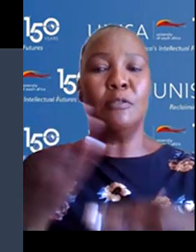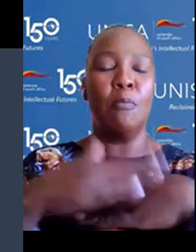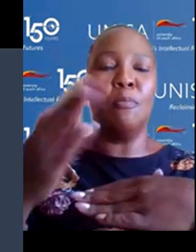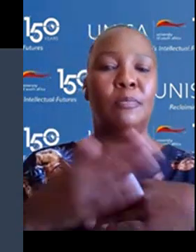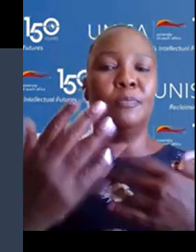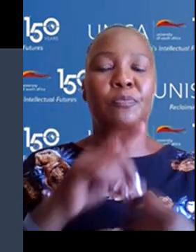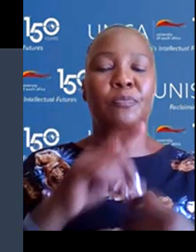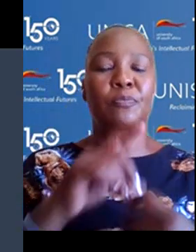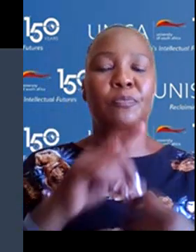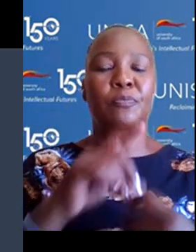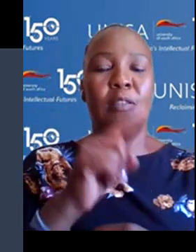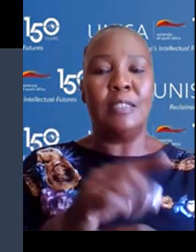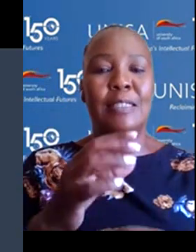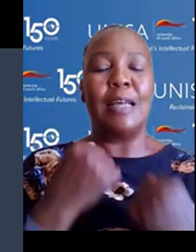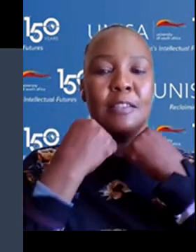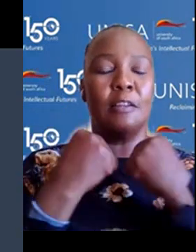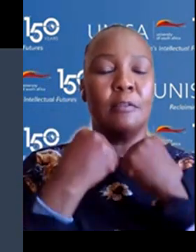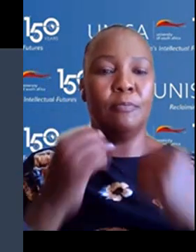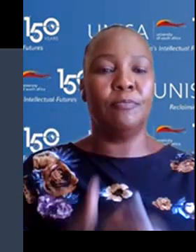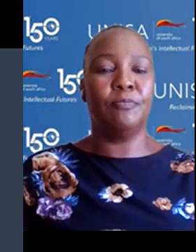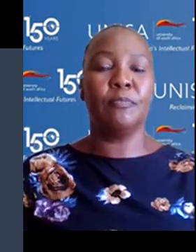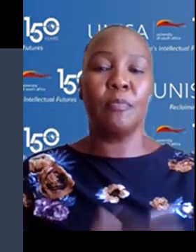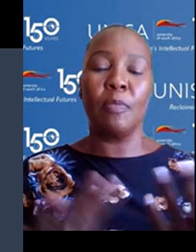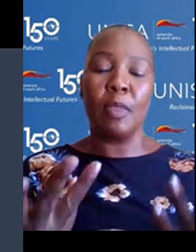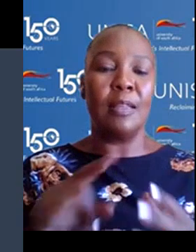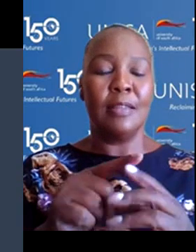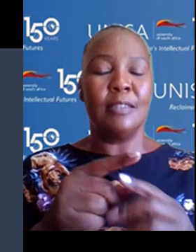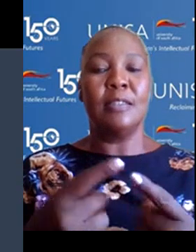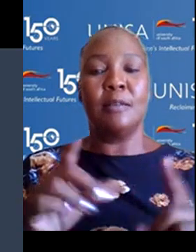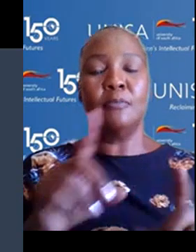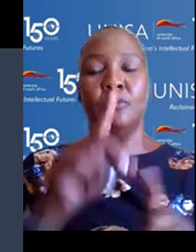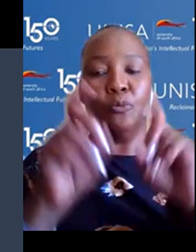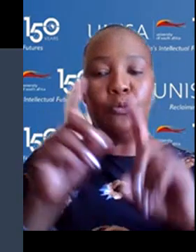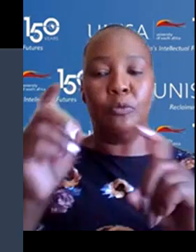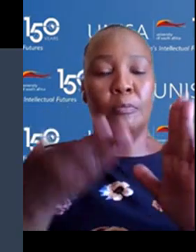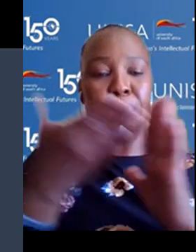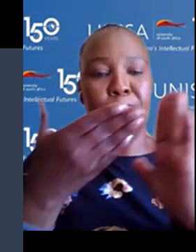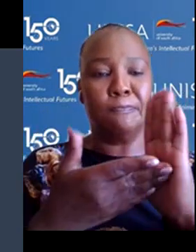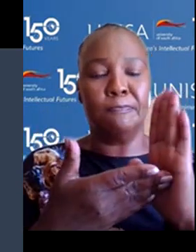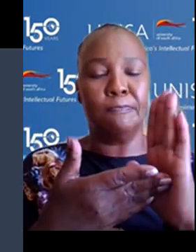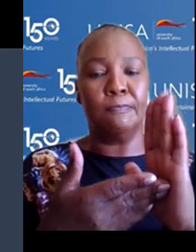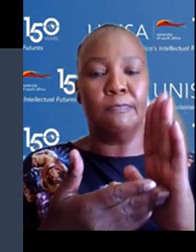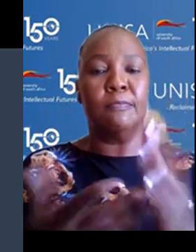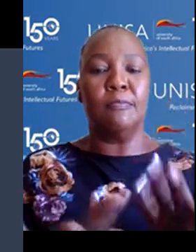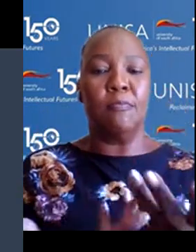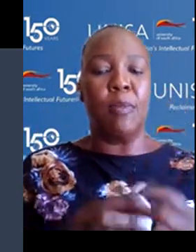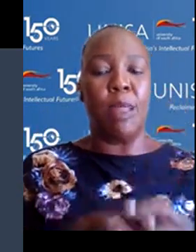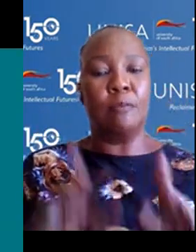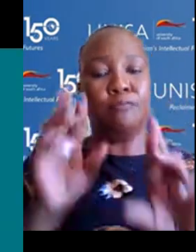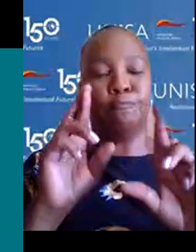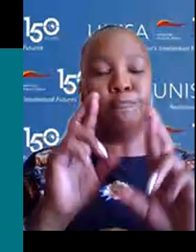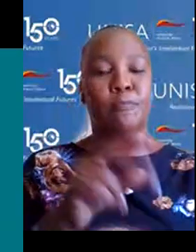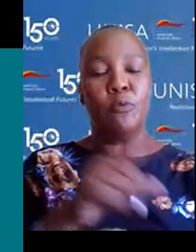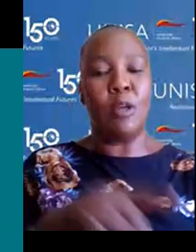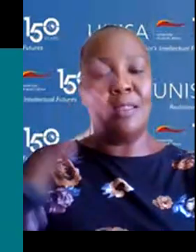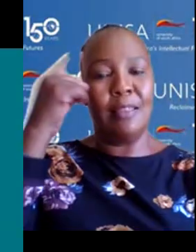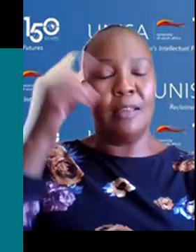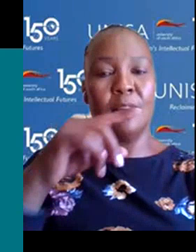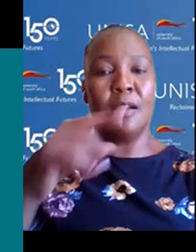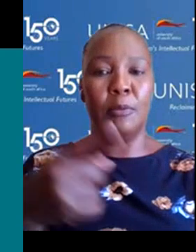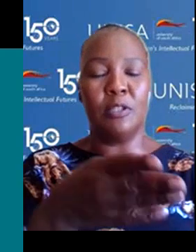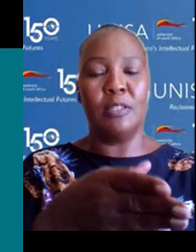terms of assignments. So yes, so these are the type of questions that do pop up, and I'm hoping you guys are thinking about these